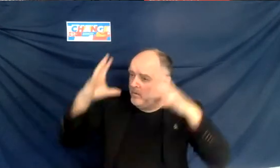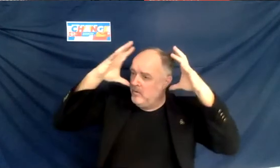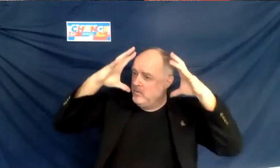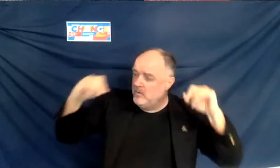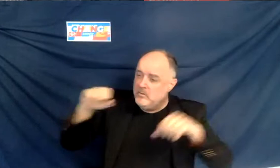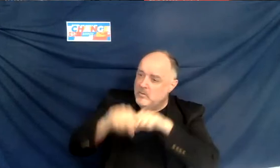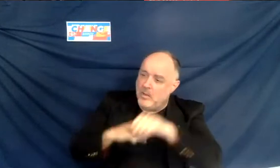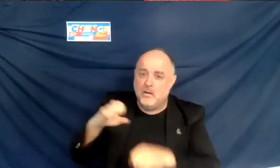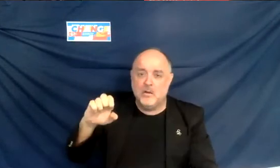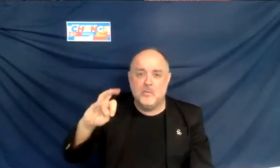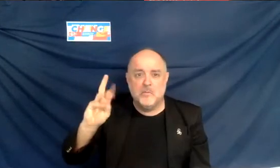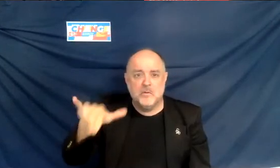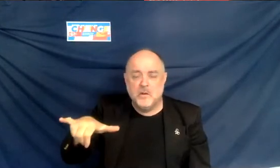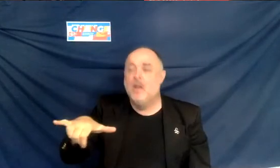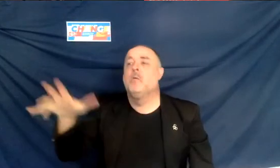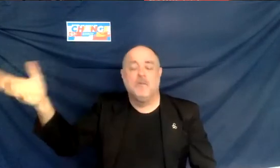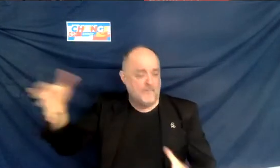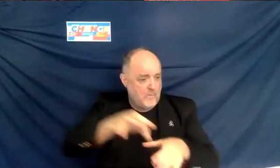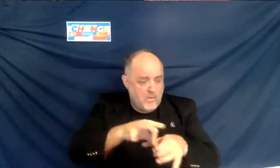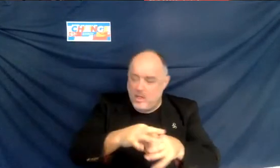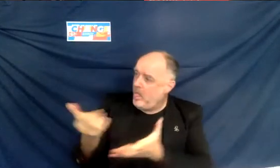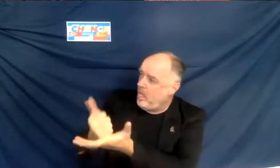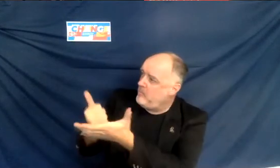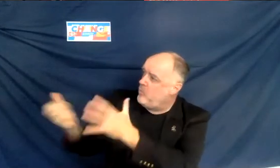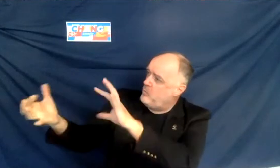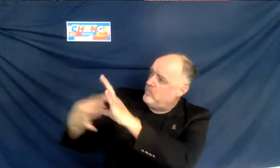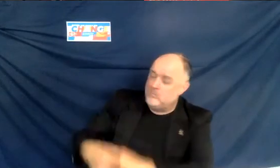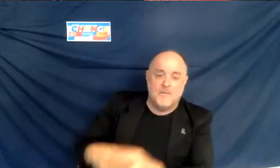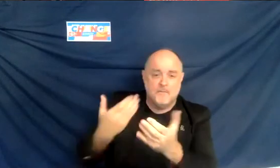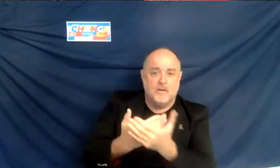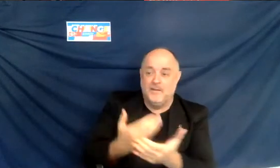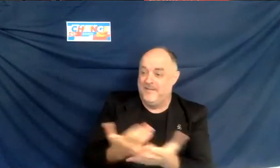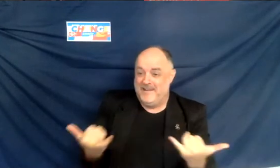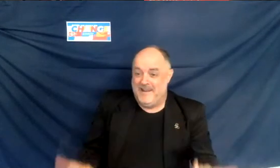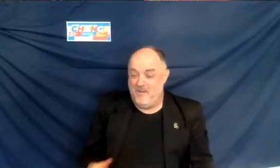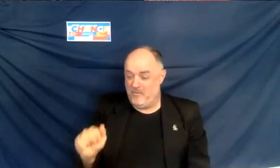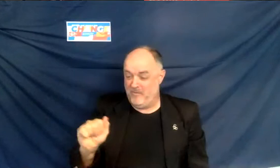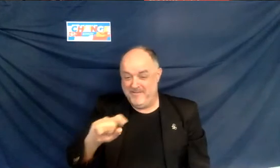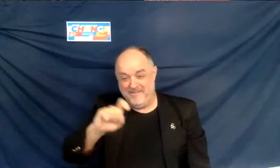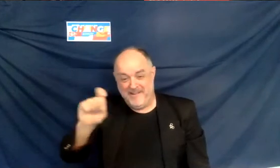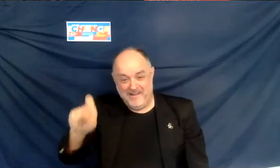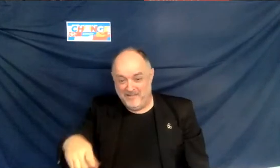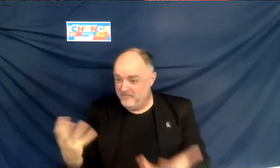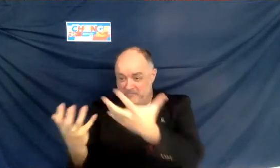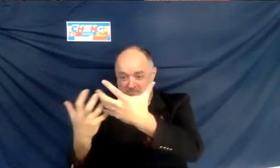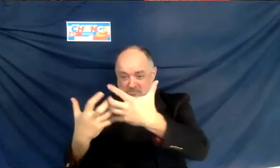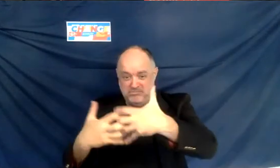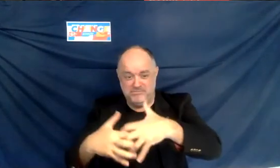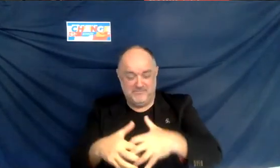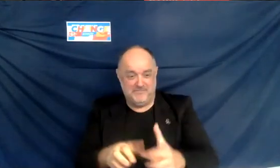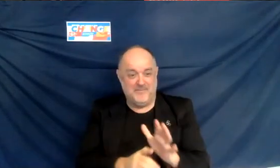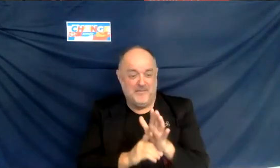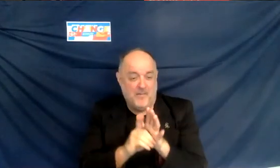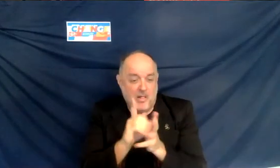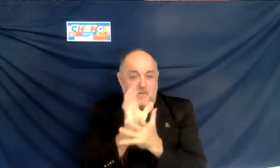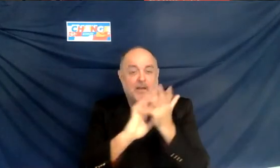had to go to a ballot measure to secure the funding for that, and now having secured the funding, are in the process of building out that